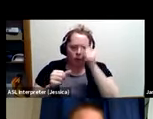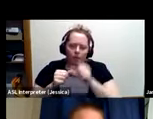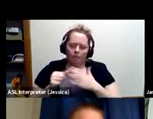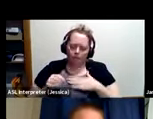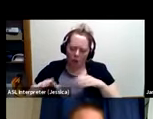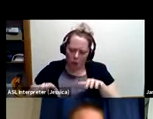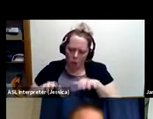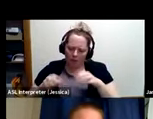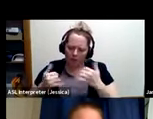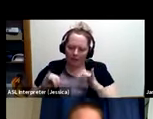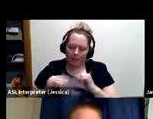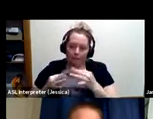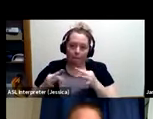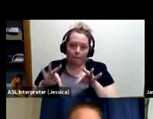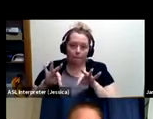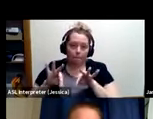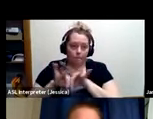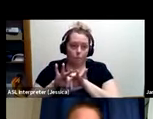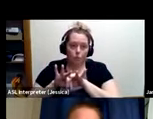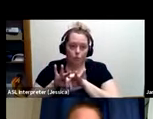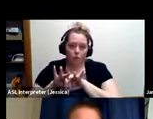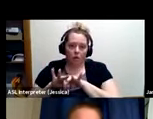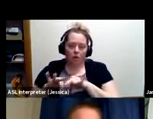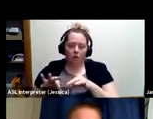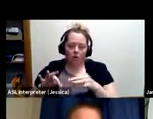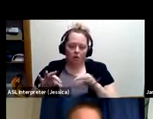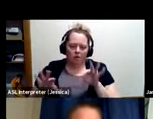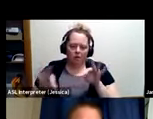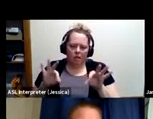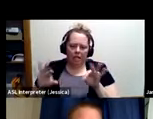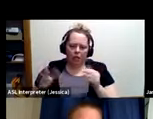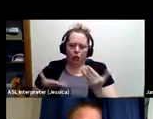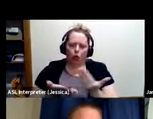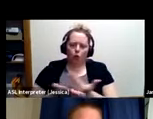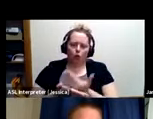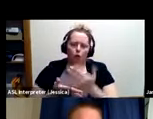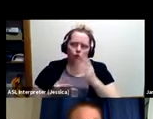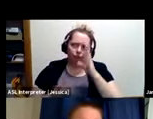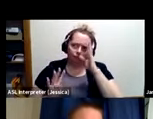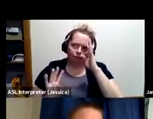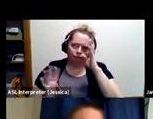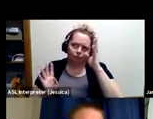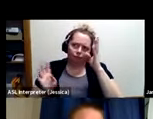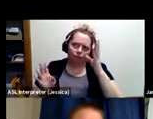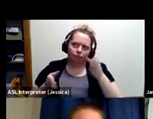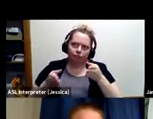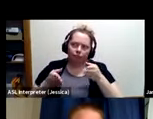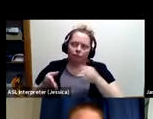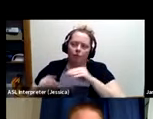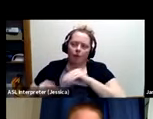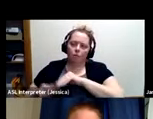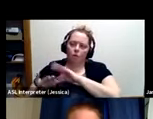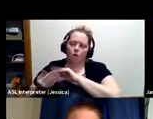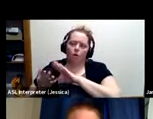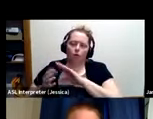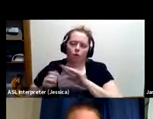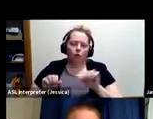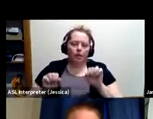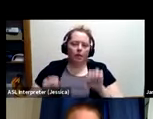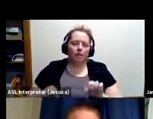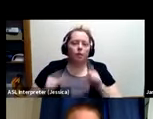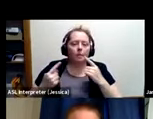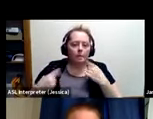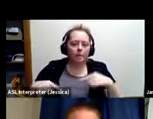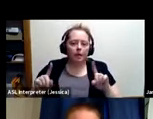to find those new creative ways to make it so. Yeah,